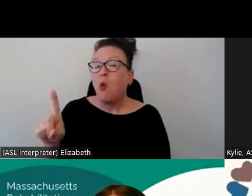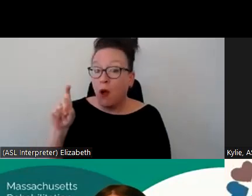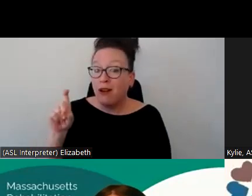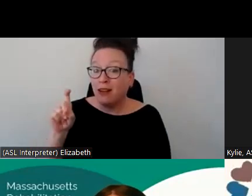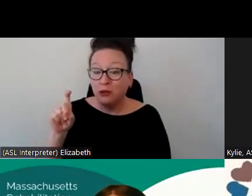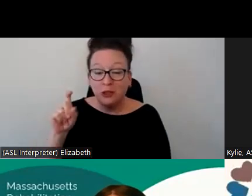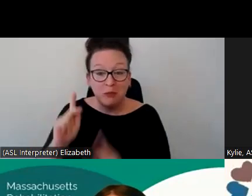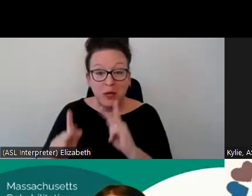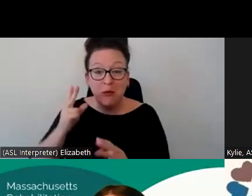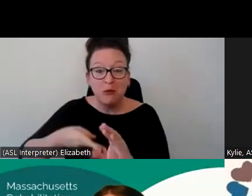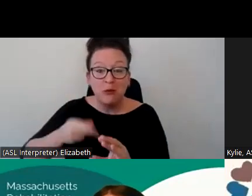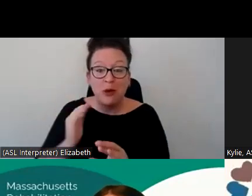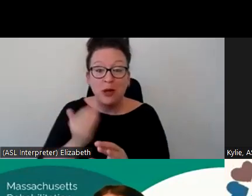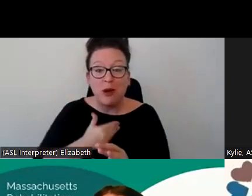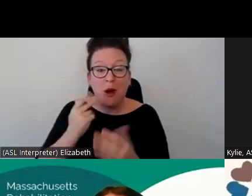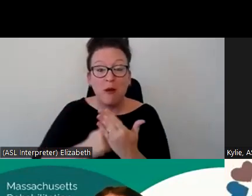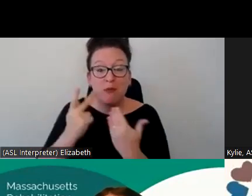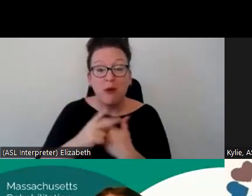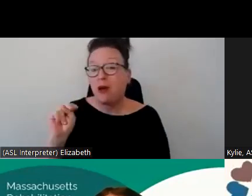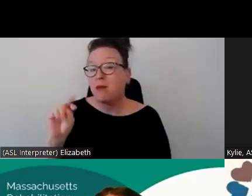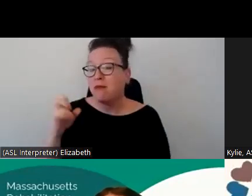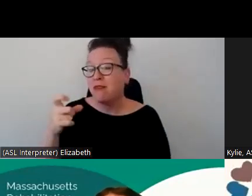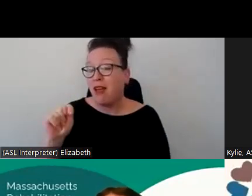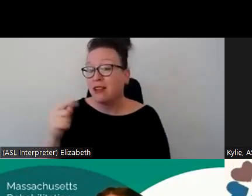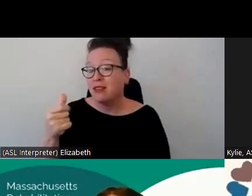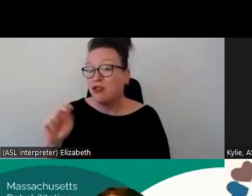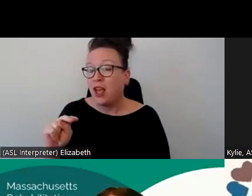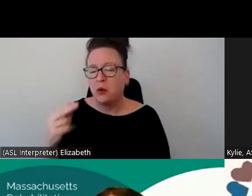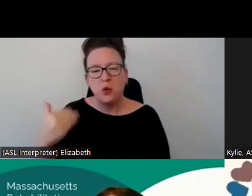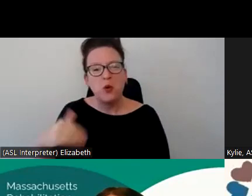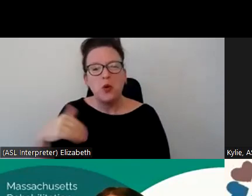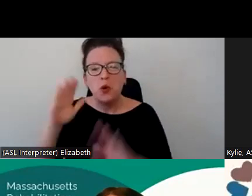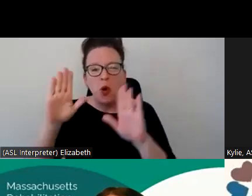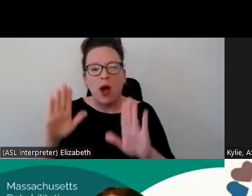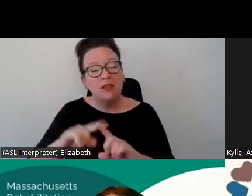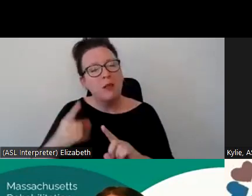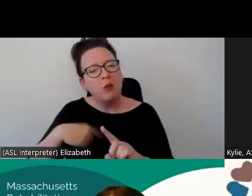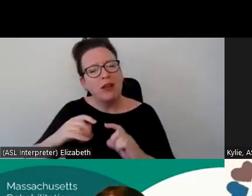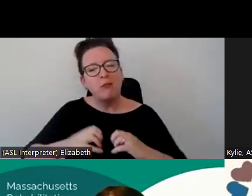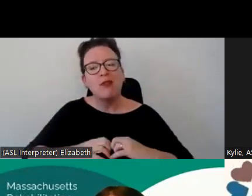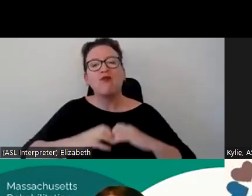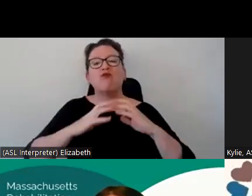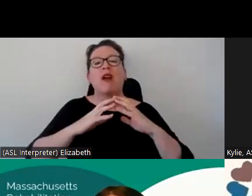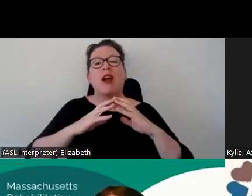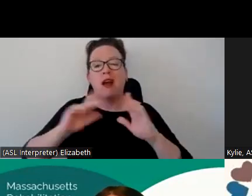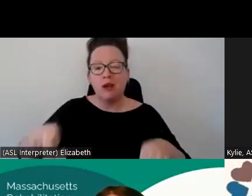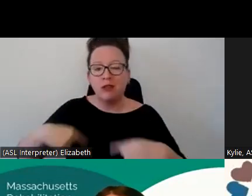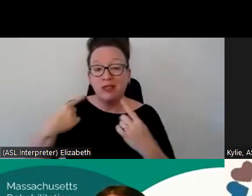which is just completely awesome. But we've been around since December